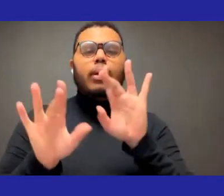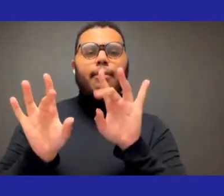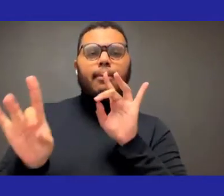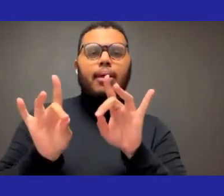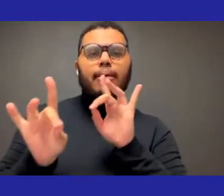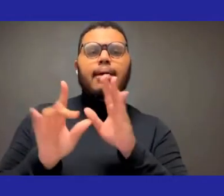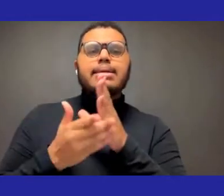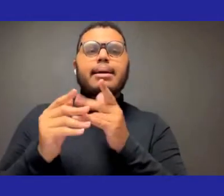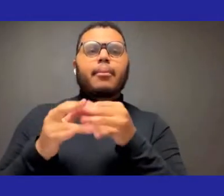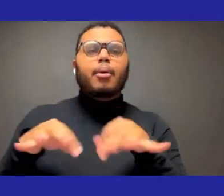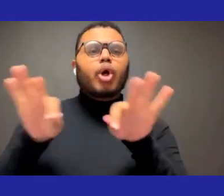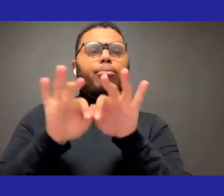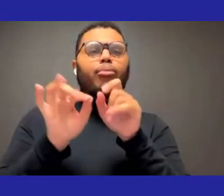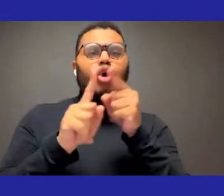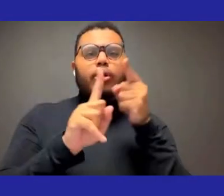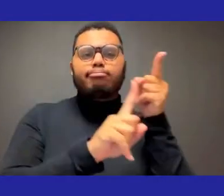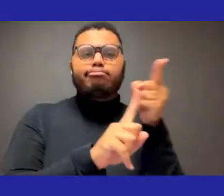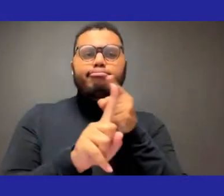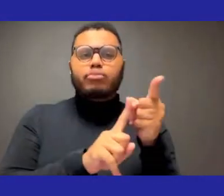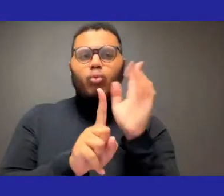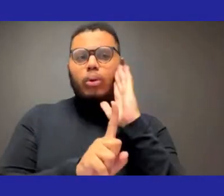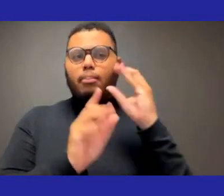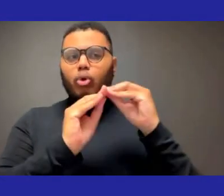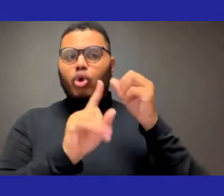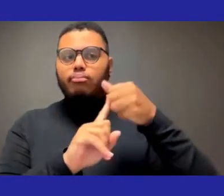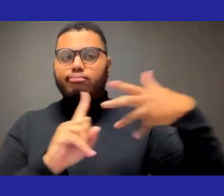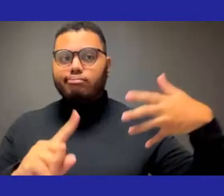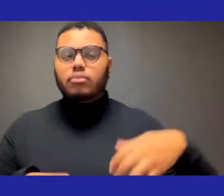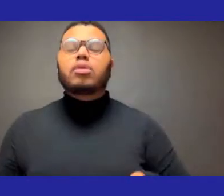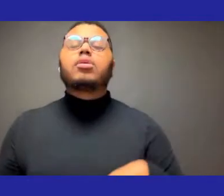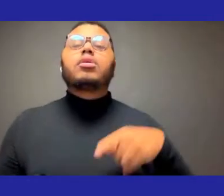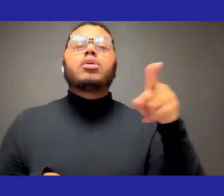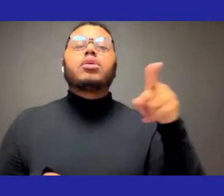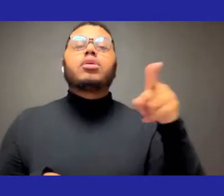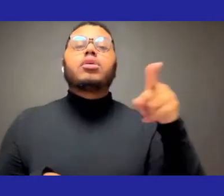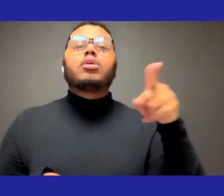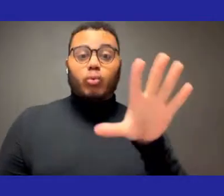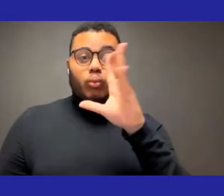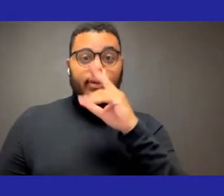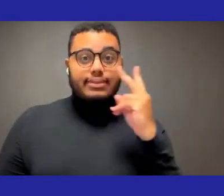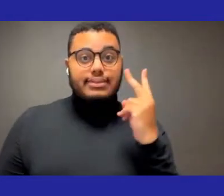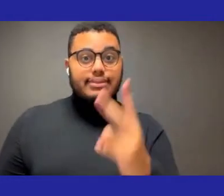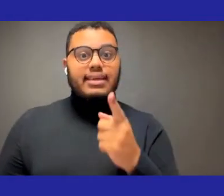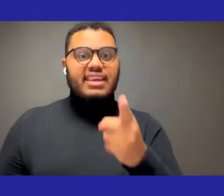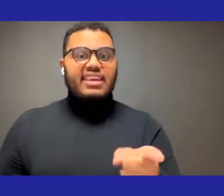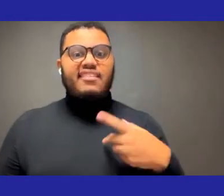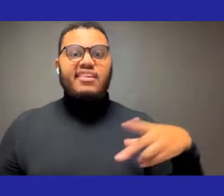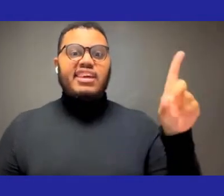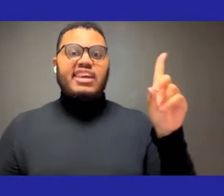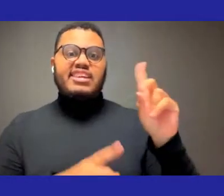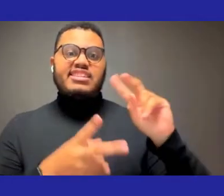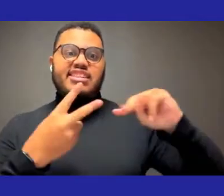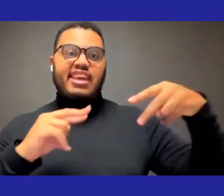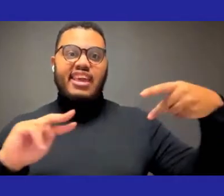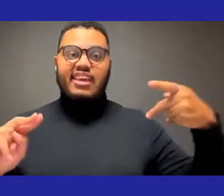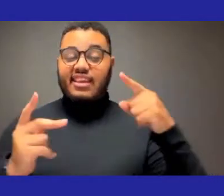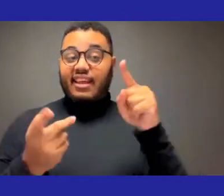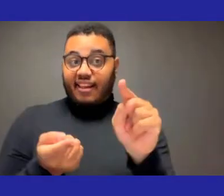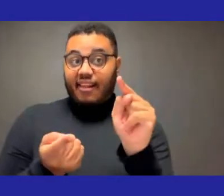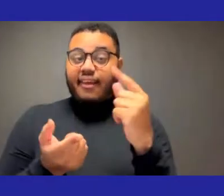dive into a little tiny bit. So in the report, you will see that there is DNA Innovations and AI Service